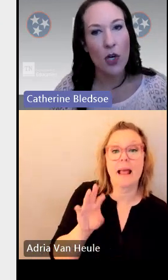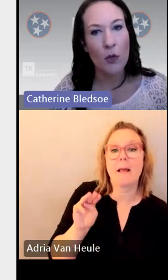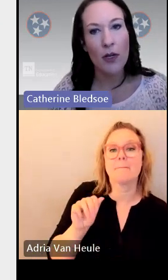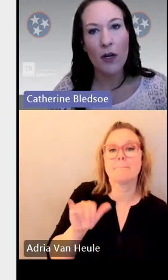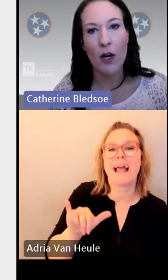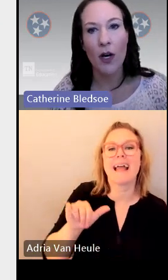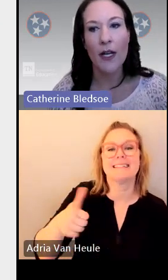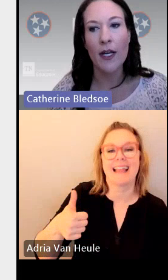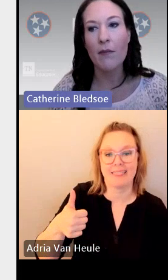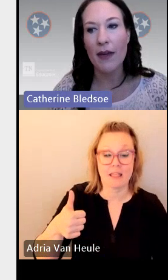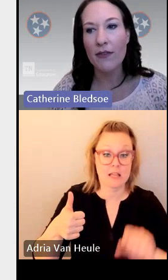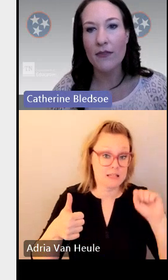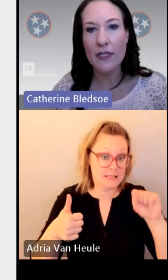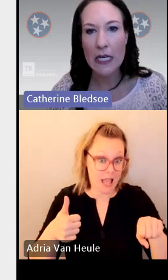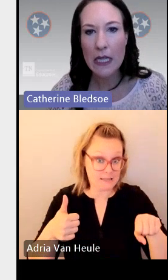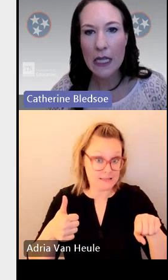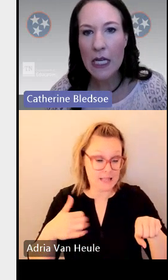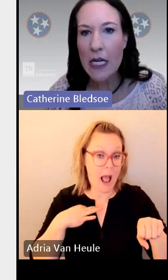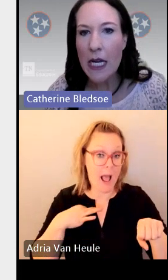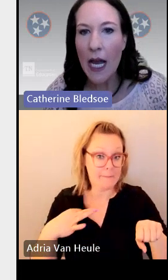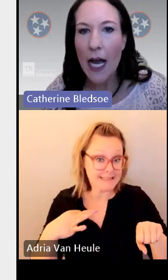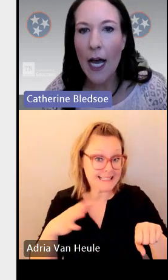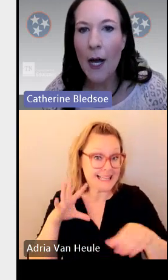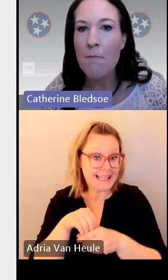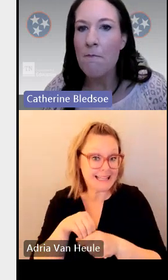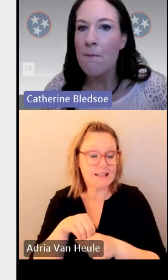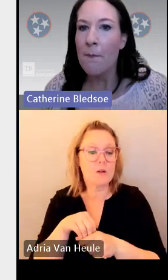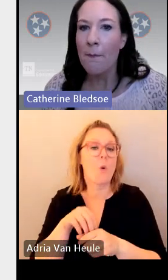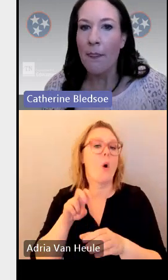is scheduled to open on May 15th.